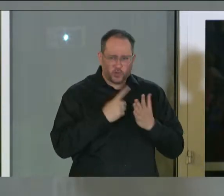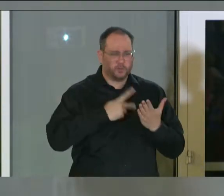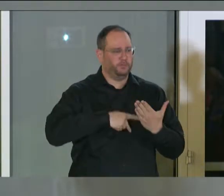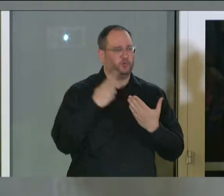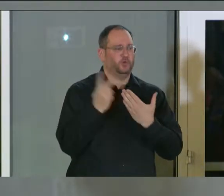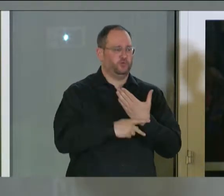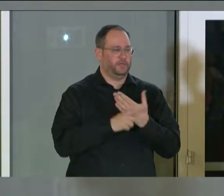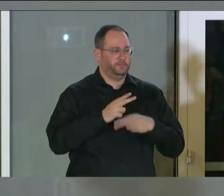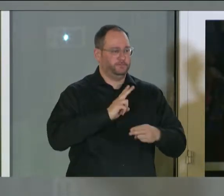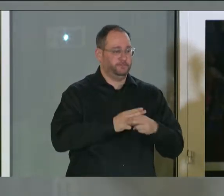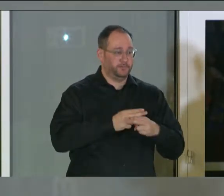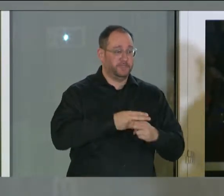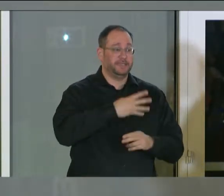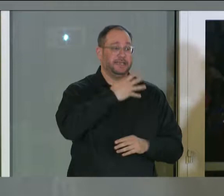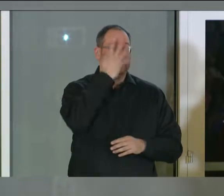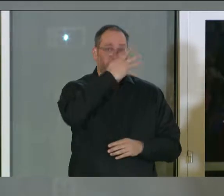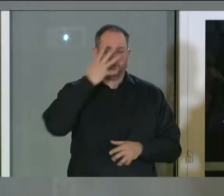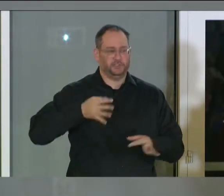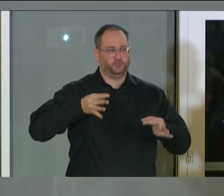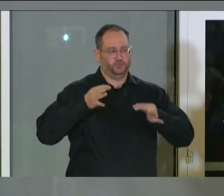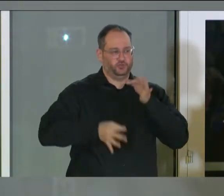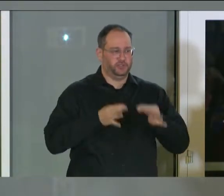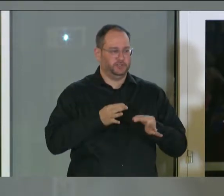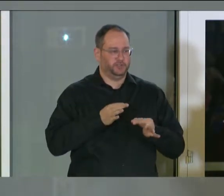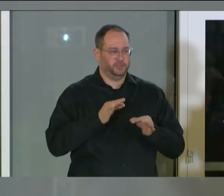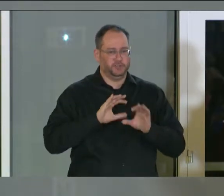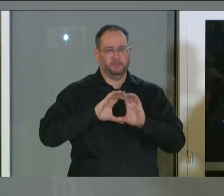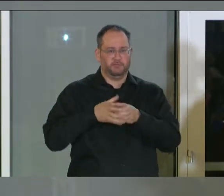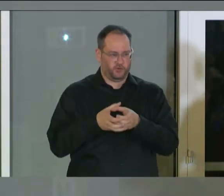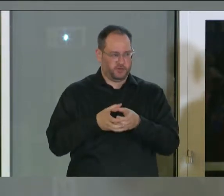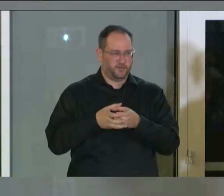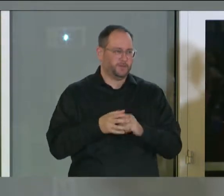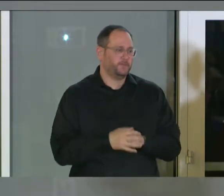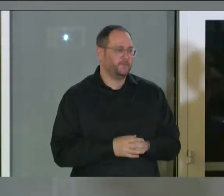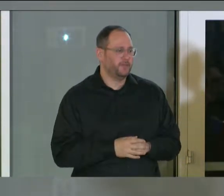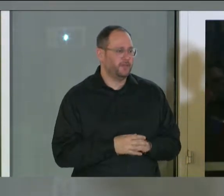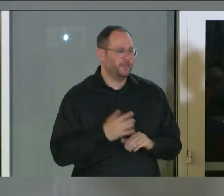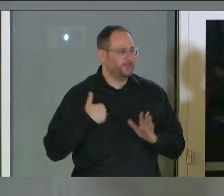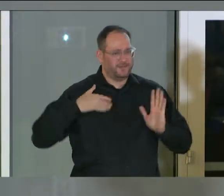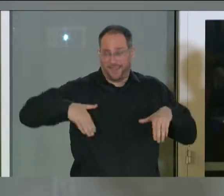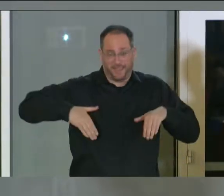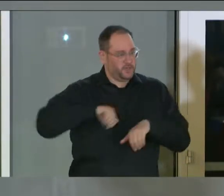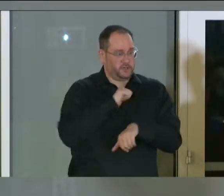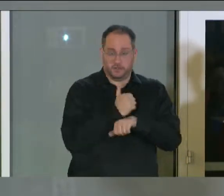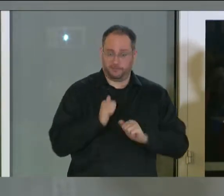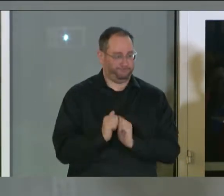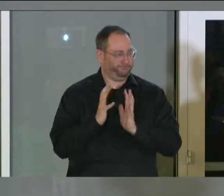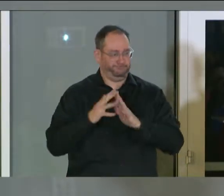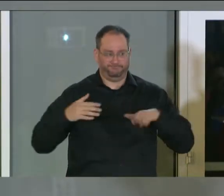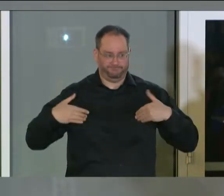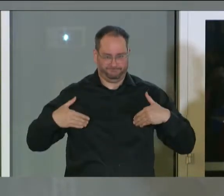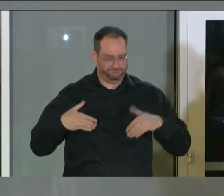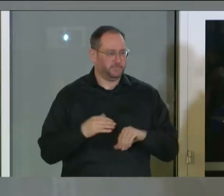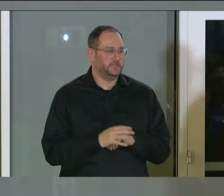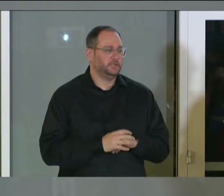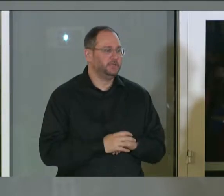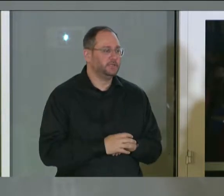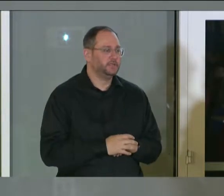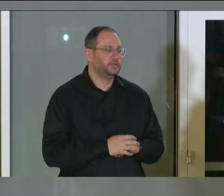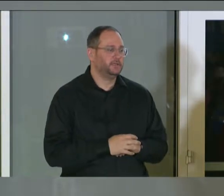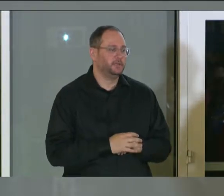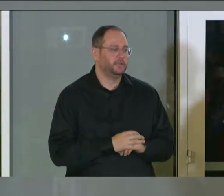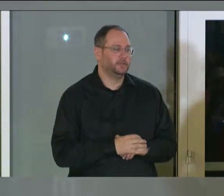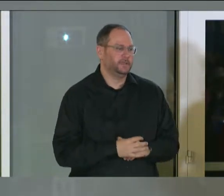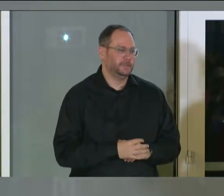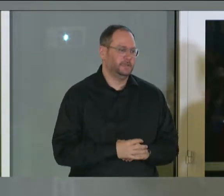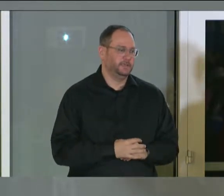Immigration Justice Grants, which we hadn't done in our city before. We had a very eager, experienced,